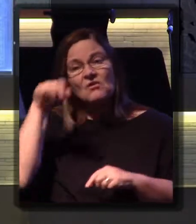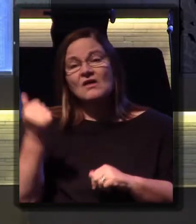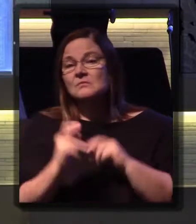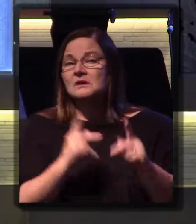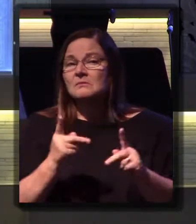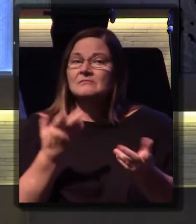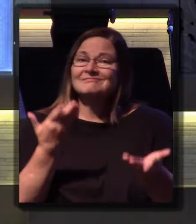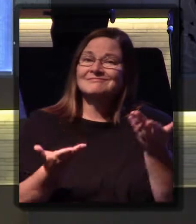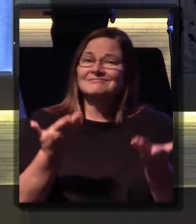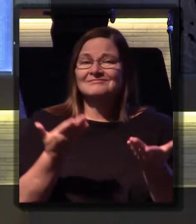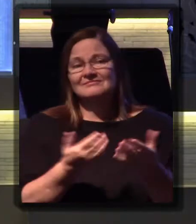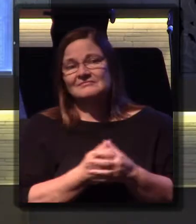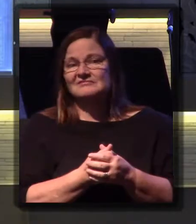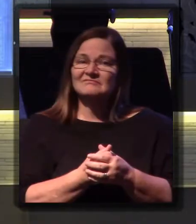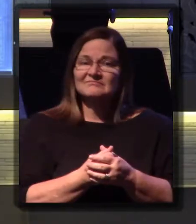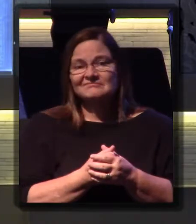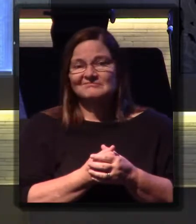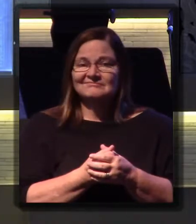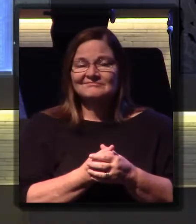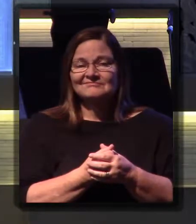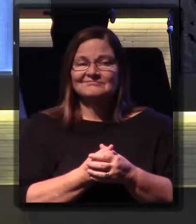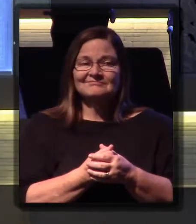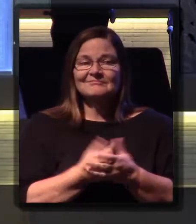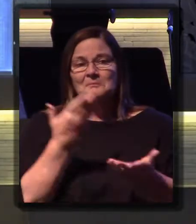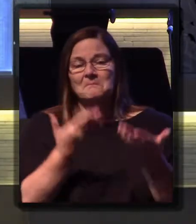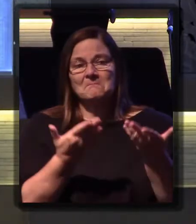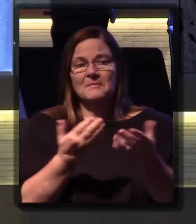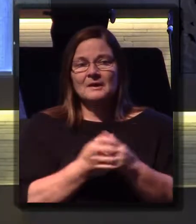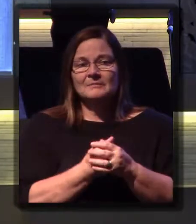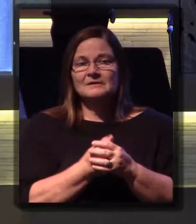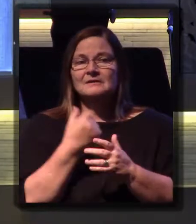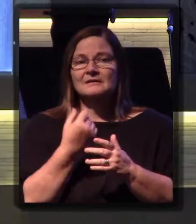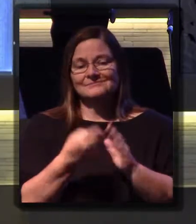you've ever had. And yet, for others,